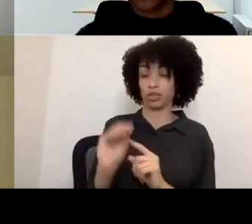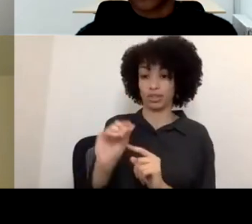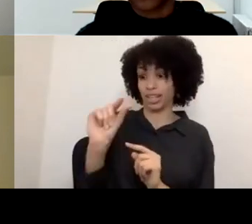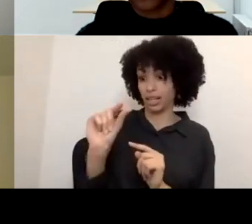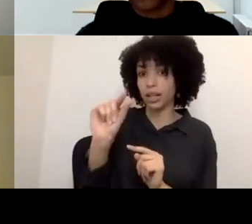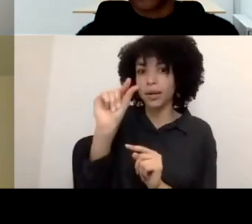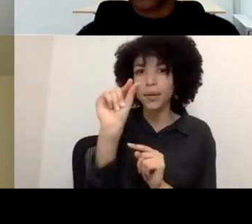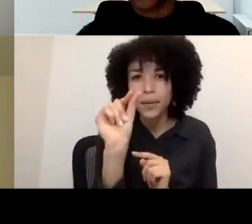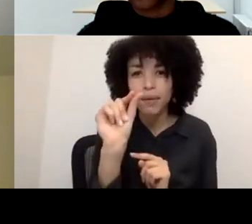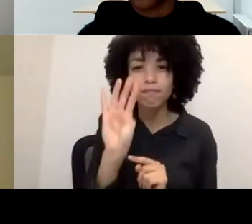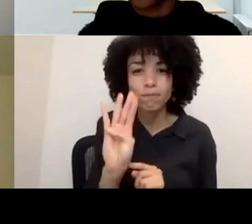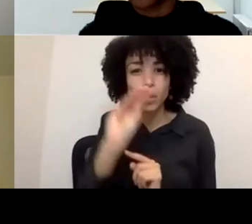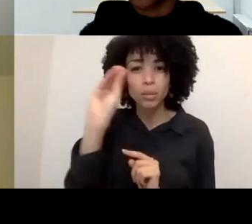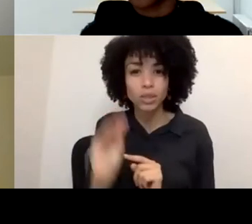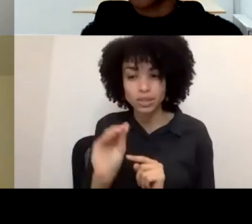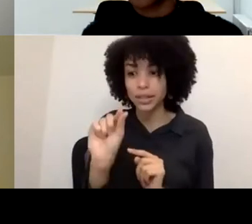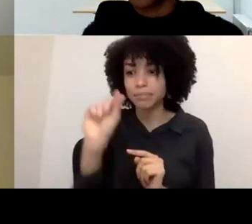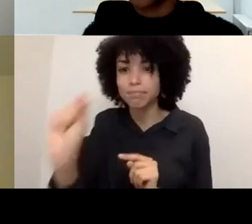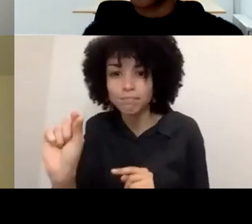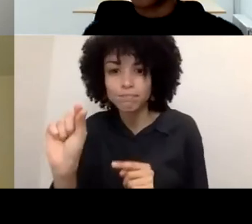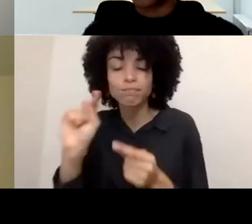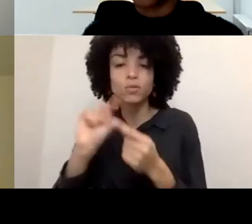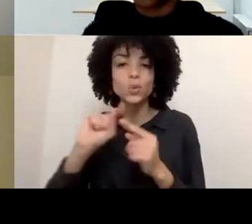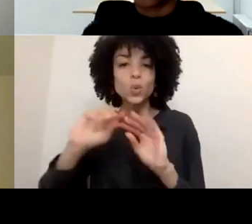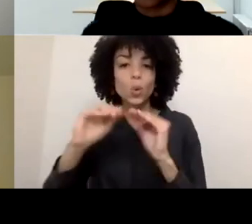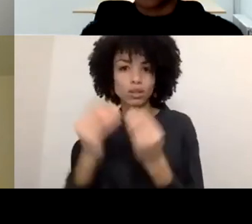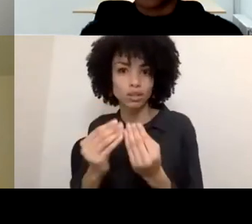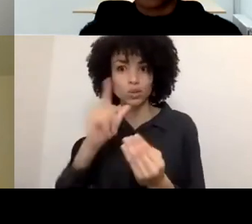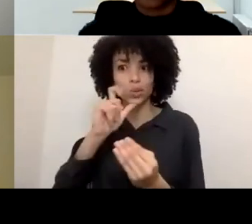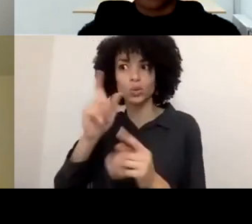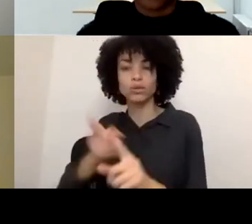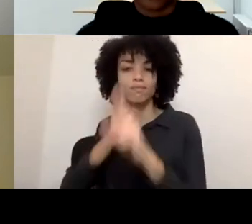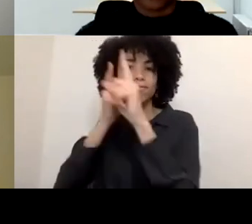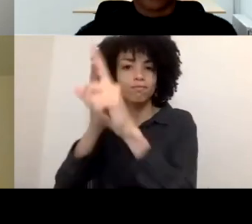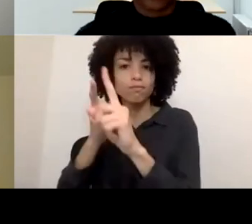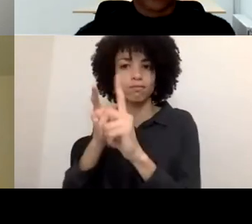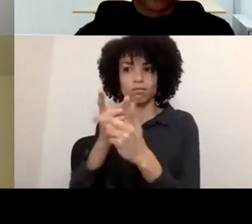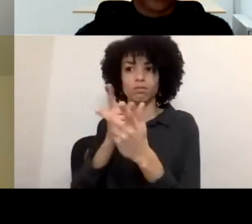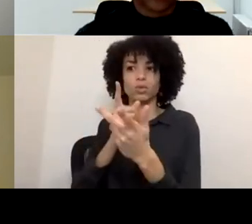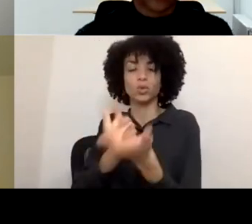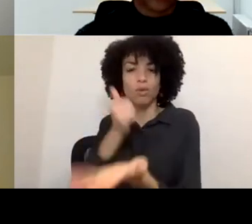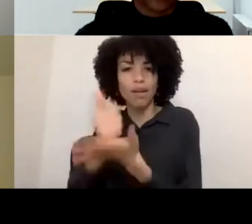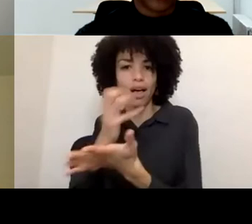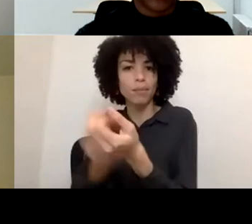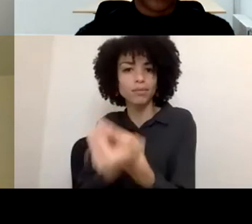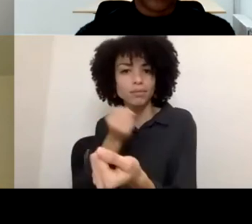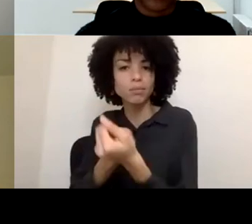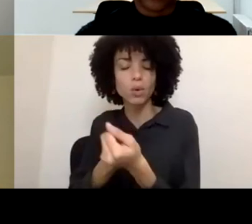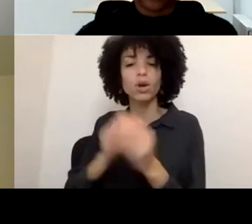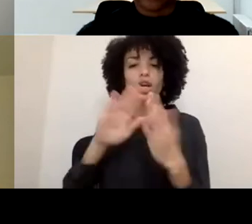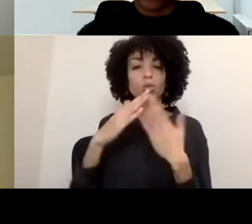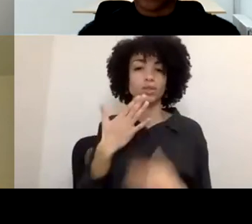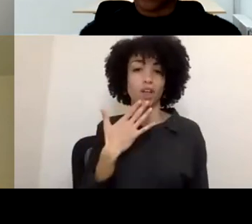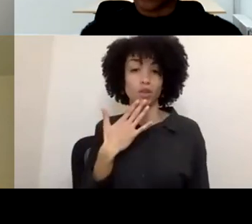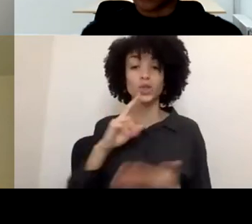arts funding is going to organizations whose primary mission is to serve communities of color. The overwhelming